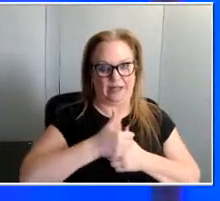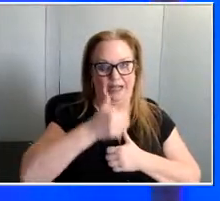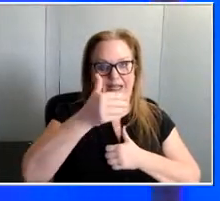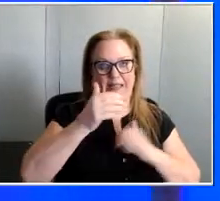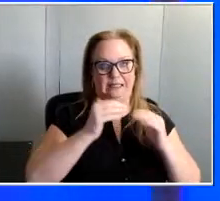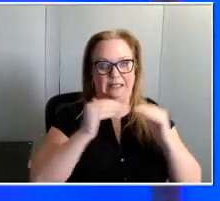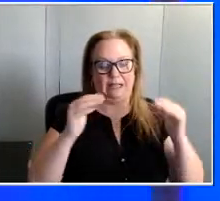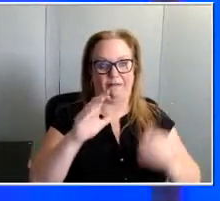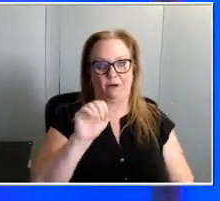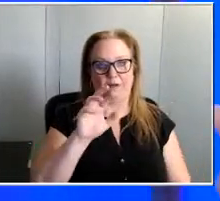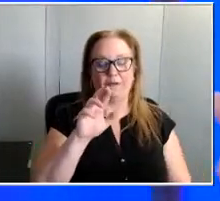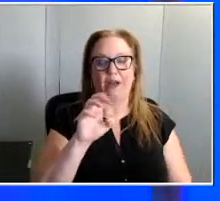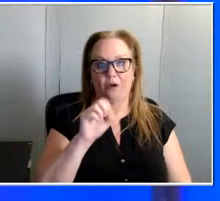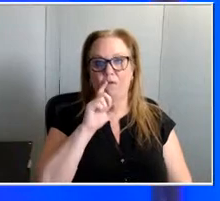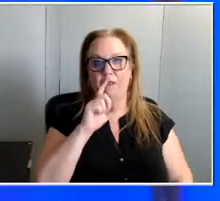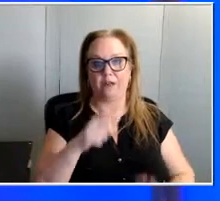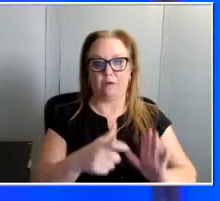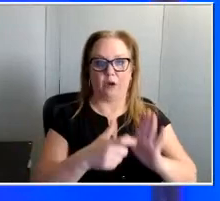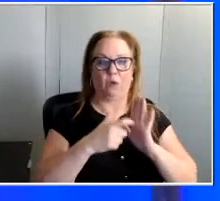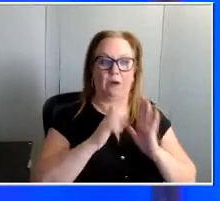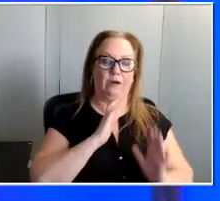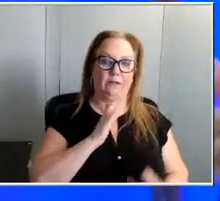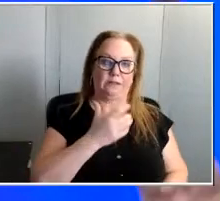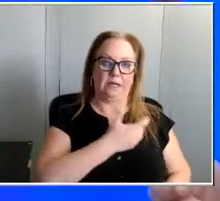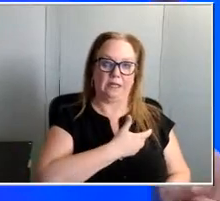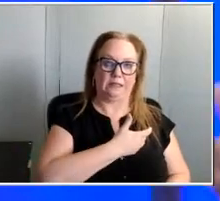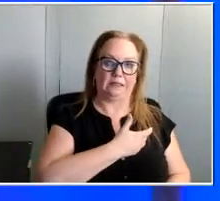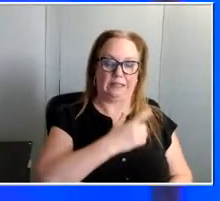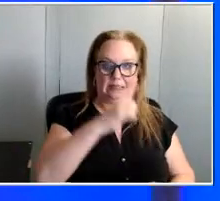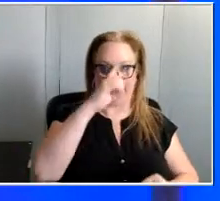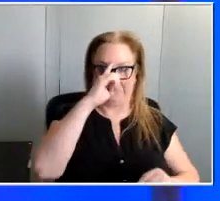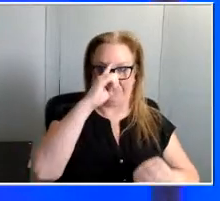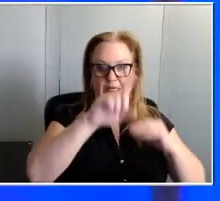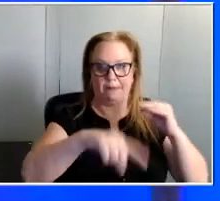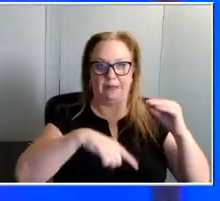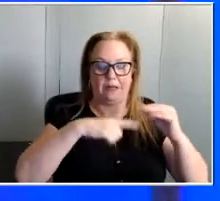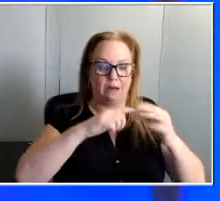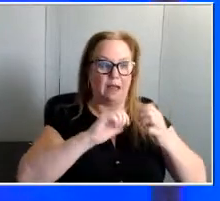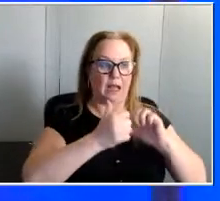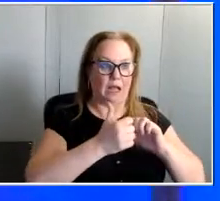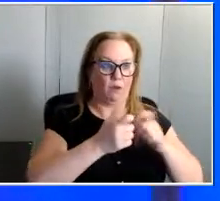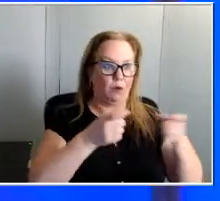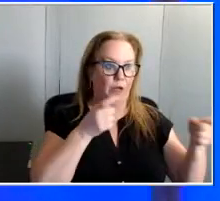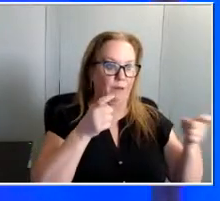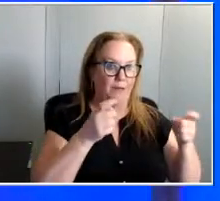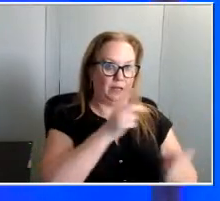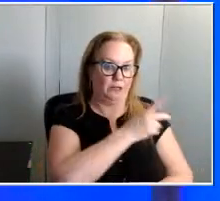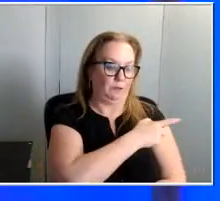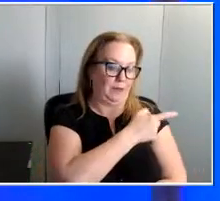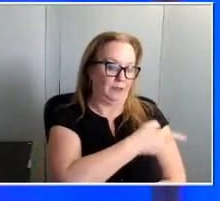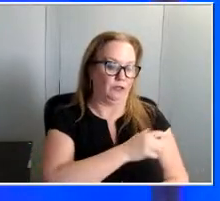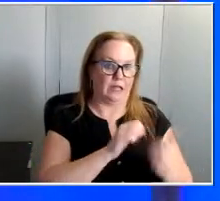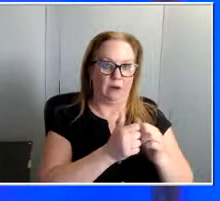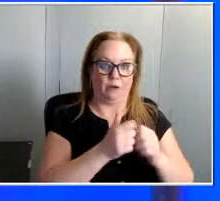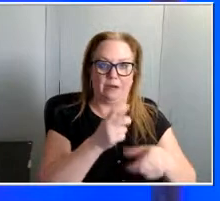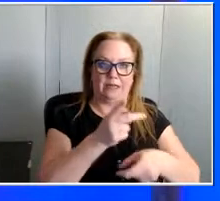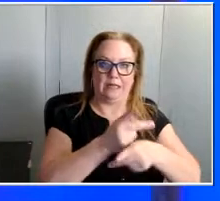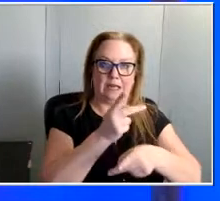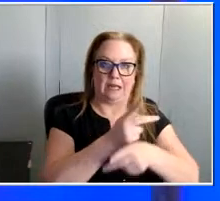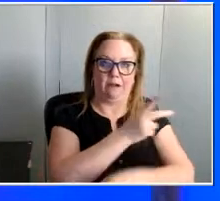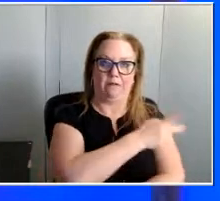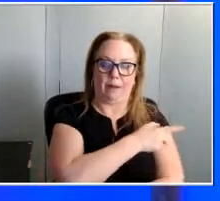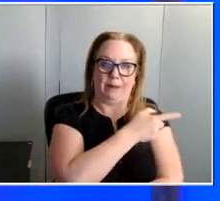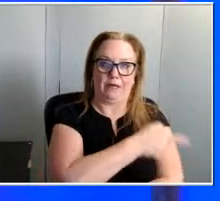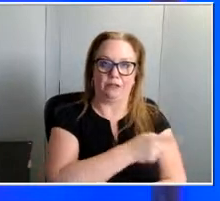So it really requires us to think through how we're going to manage patients, how we're going to care for patients, and